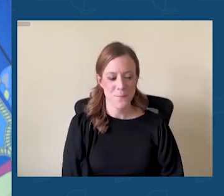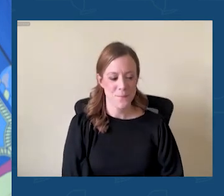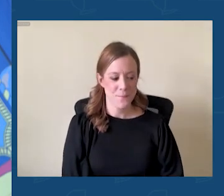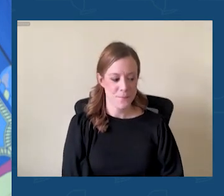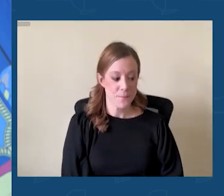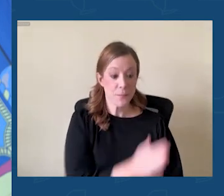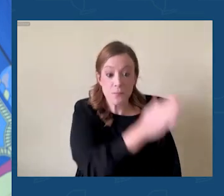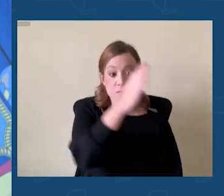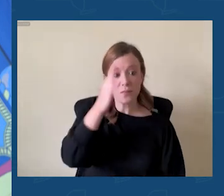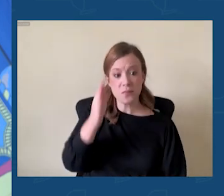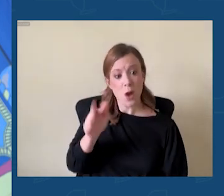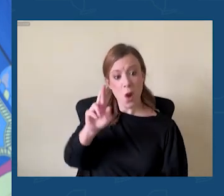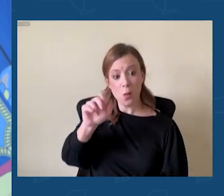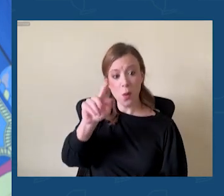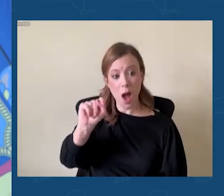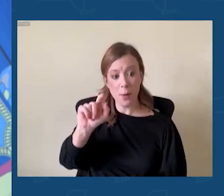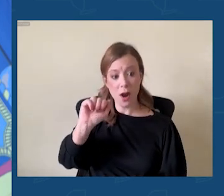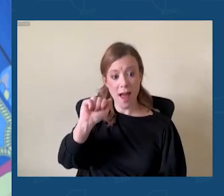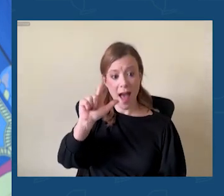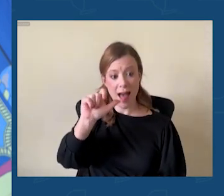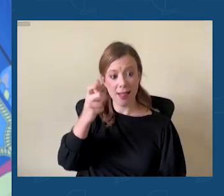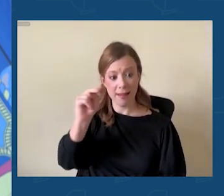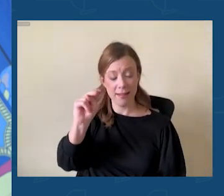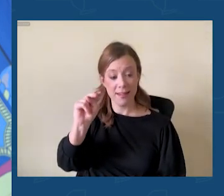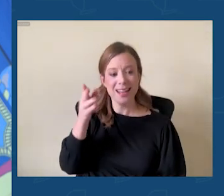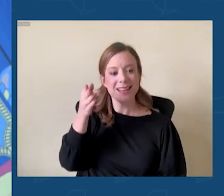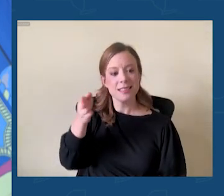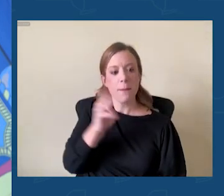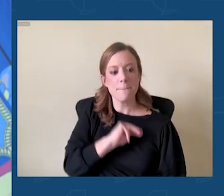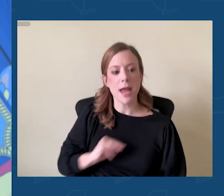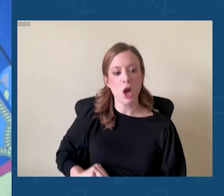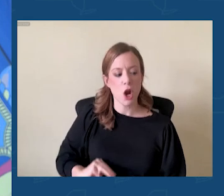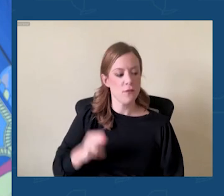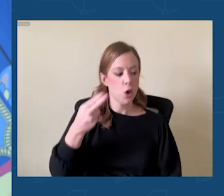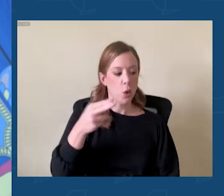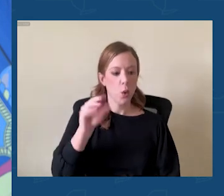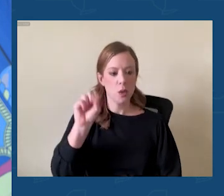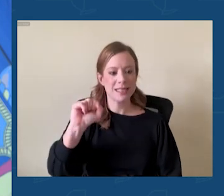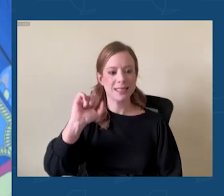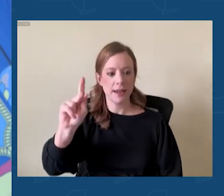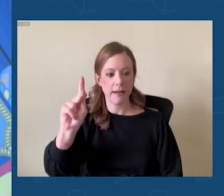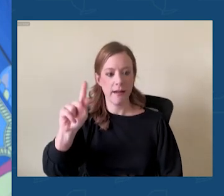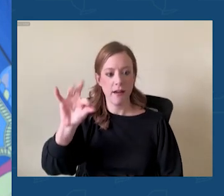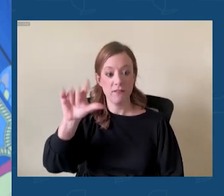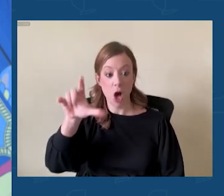Robert Allen, the mayor of Hoosick Falls, and we'll talk about why they're here as well.